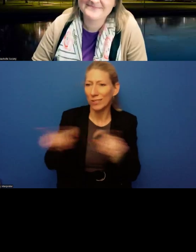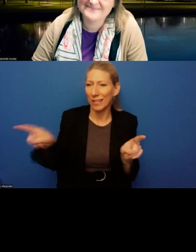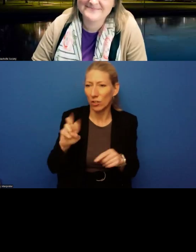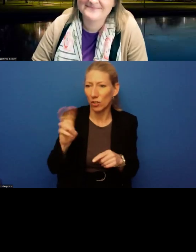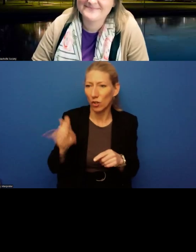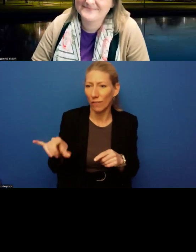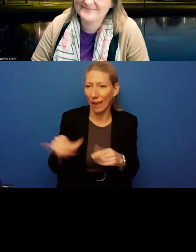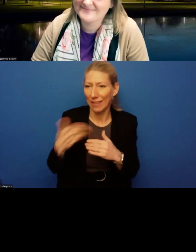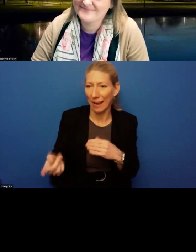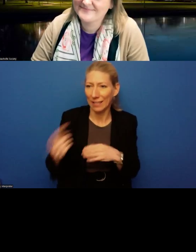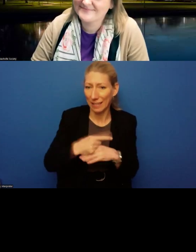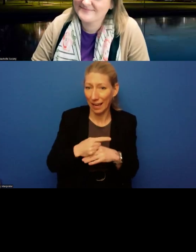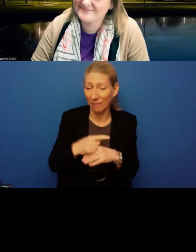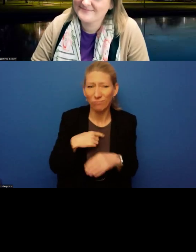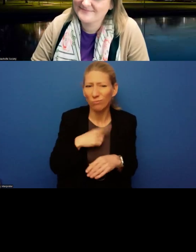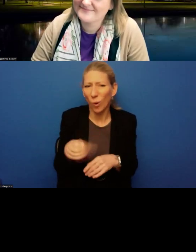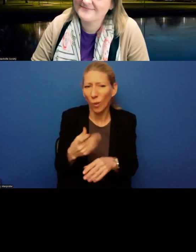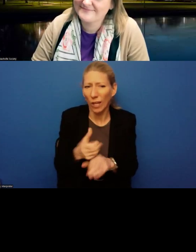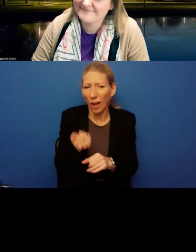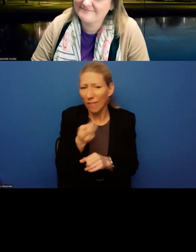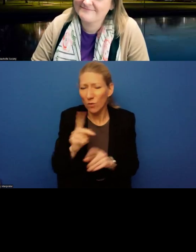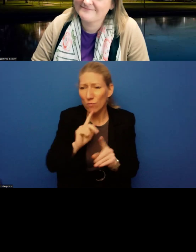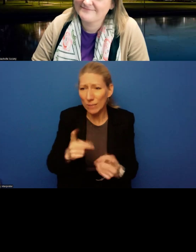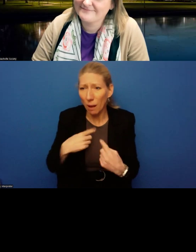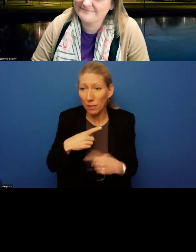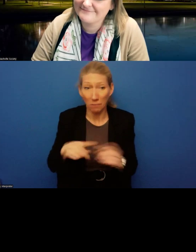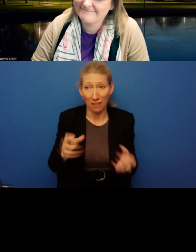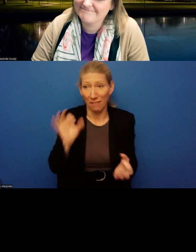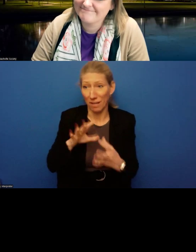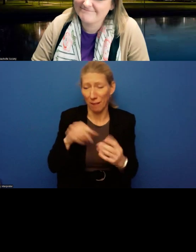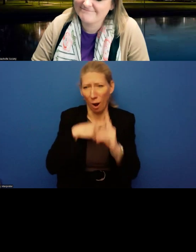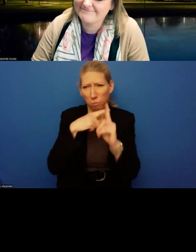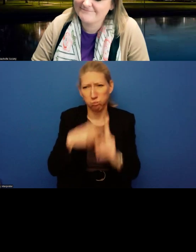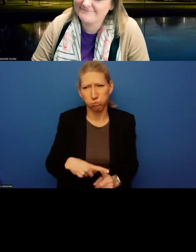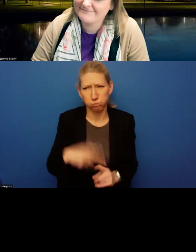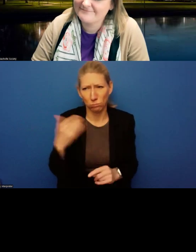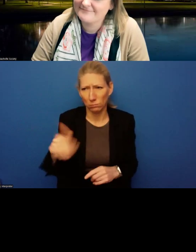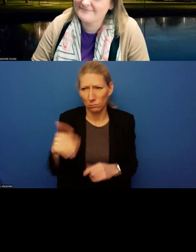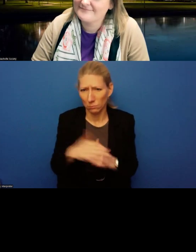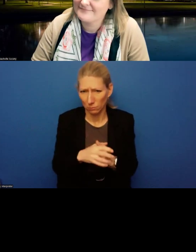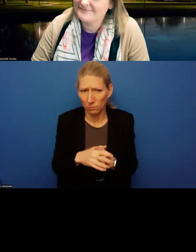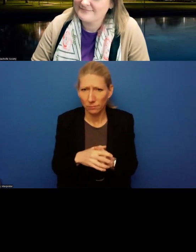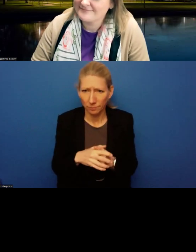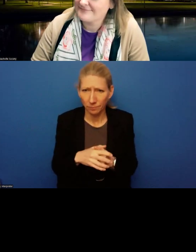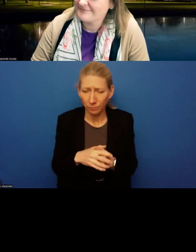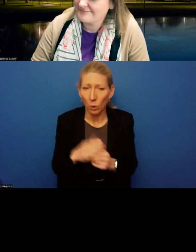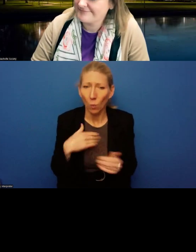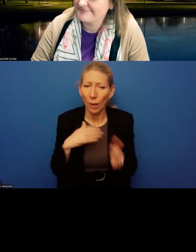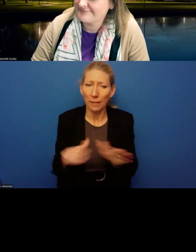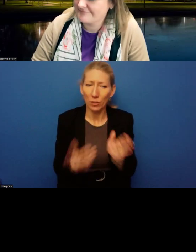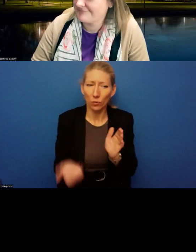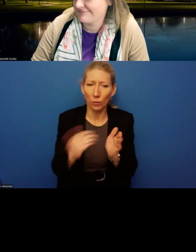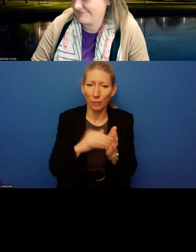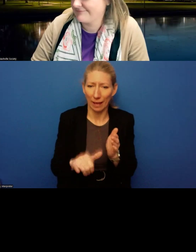day. Although we got only a few responses, the feedback was overwhelmingly positive. We plan to repeat our work at an